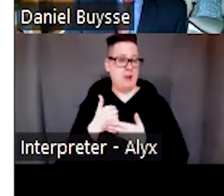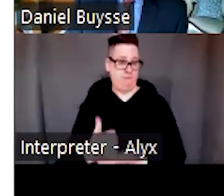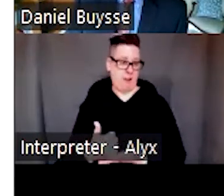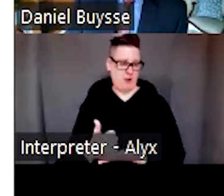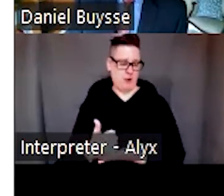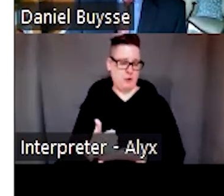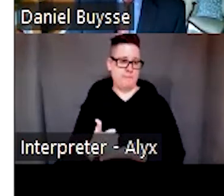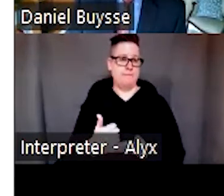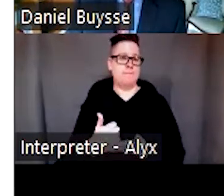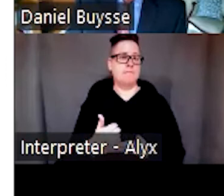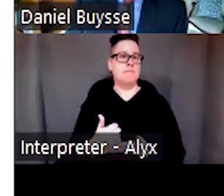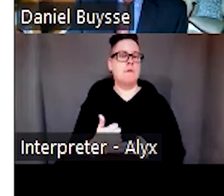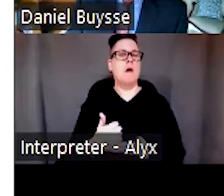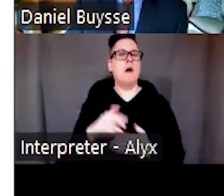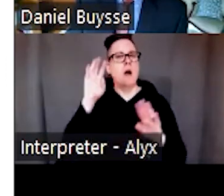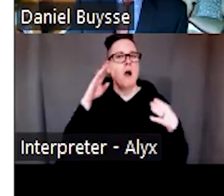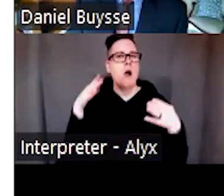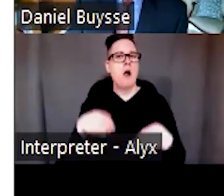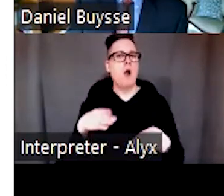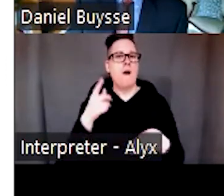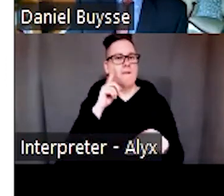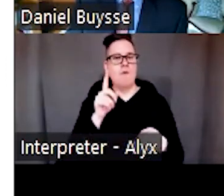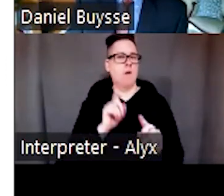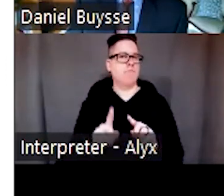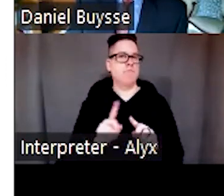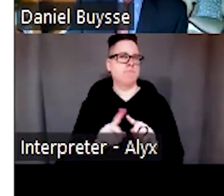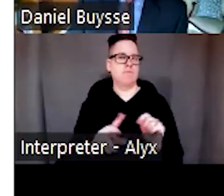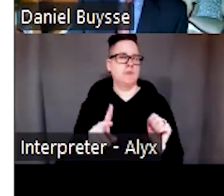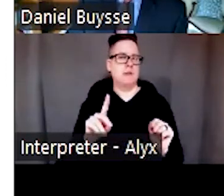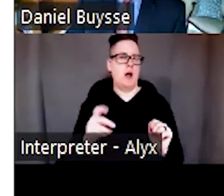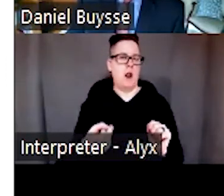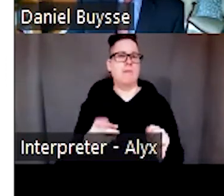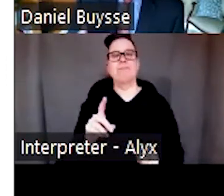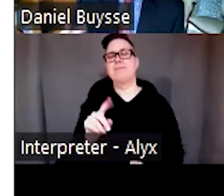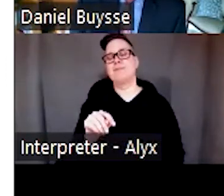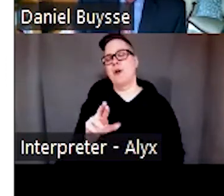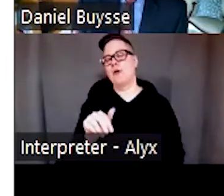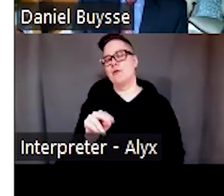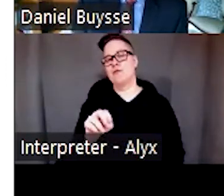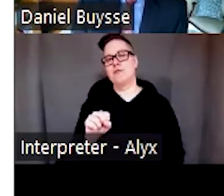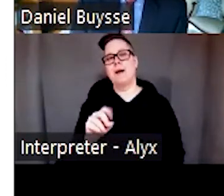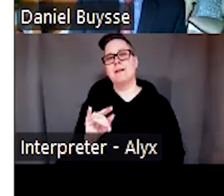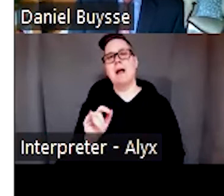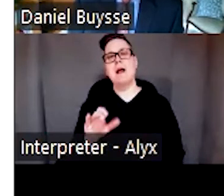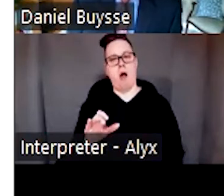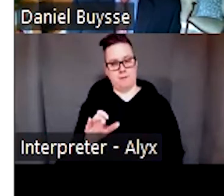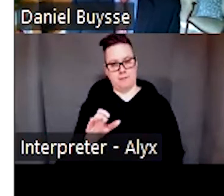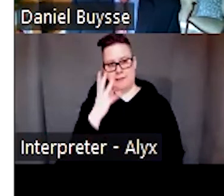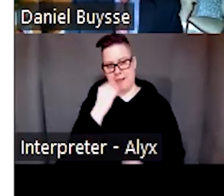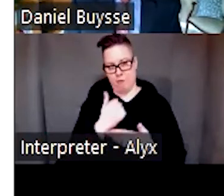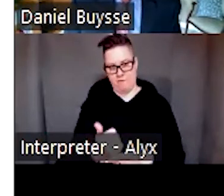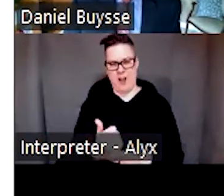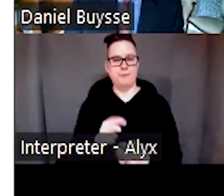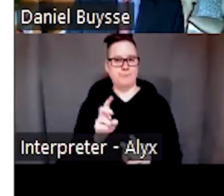that was intended to be a transdiagnostic sleep intervention. Transdiagnostic really in 2 ways. One is